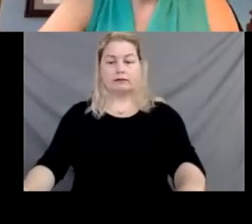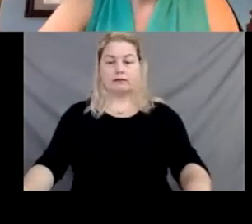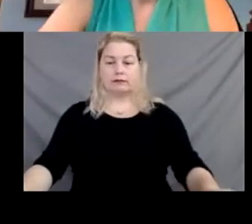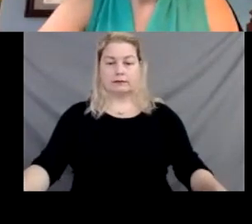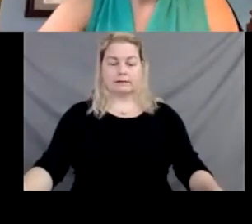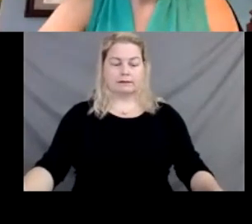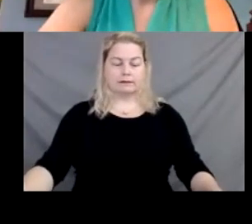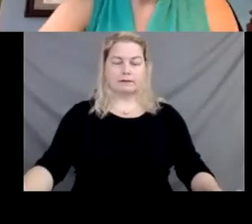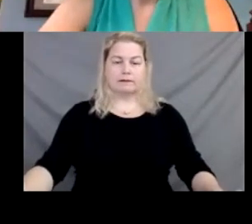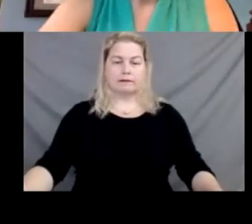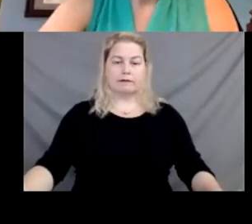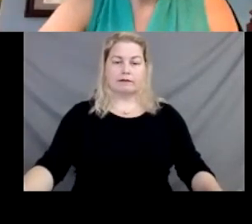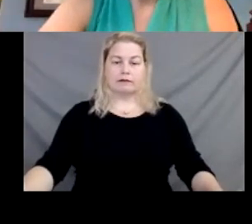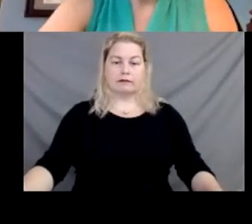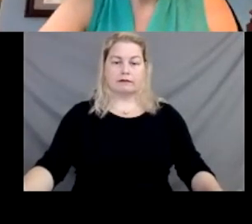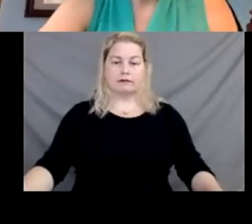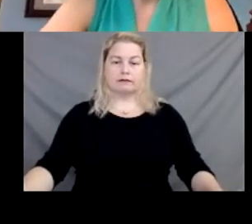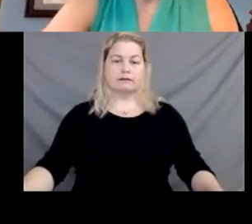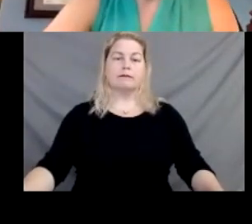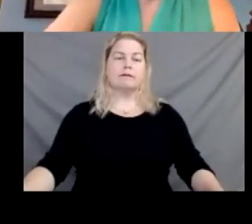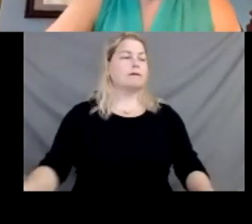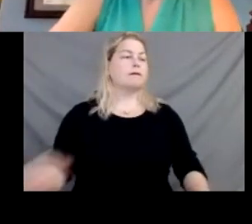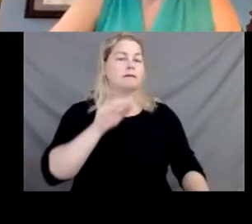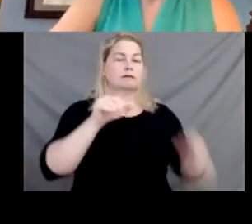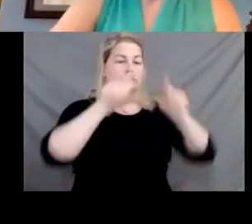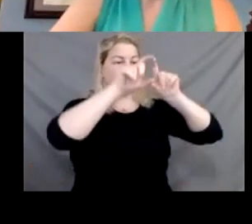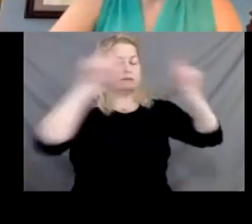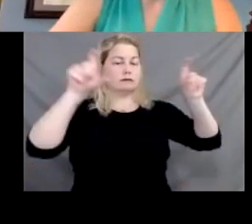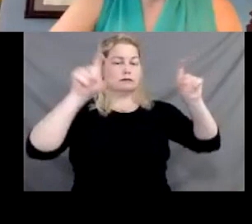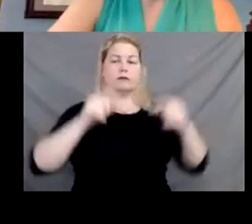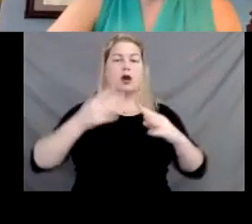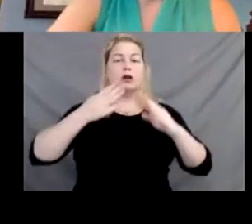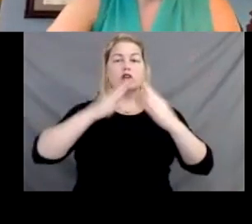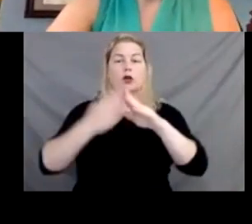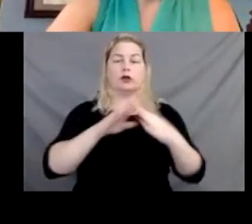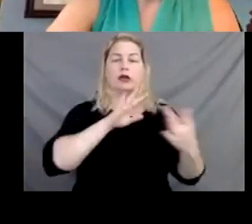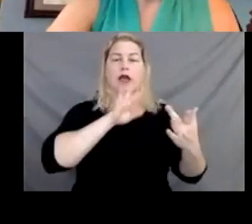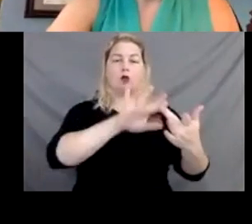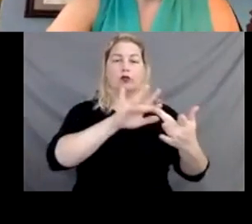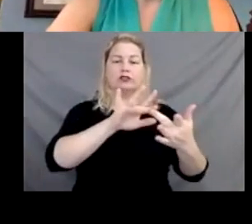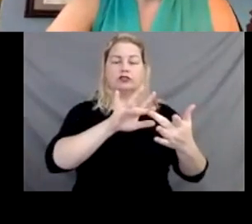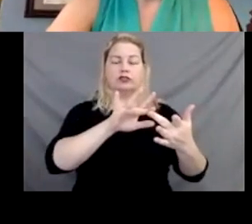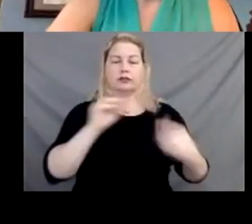Sorry, I believe that is in the community outreach line item. let me try to